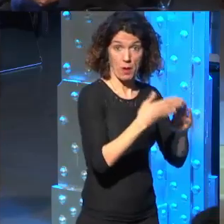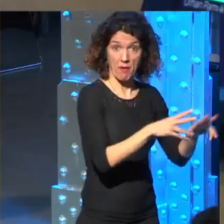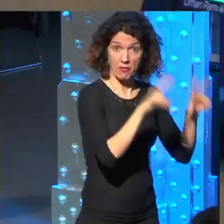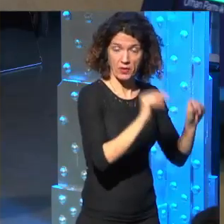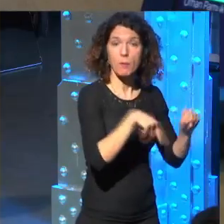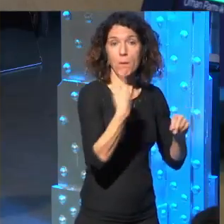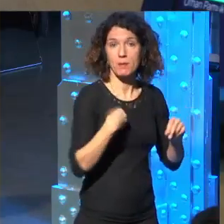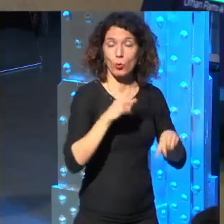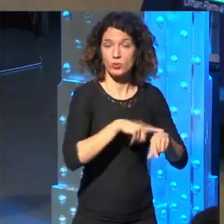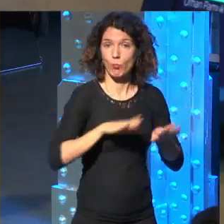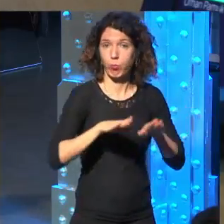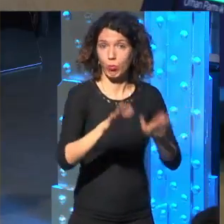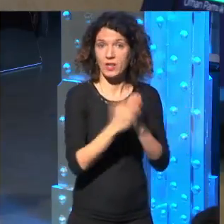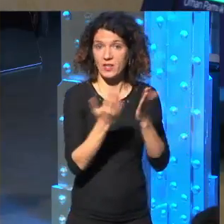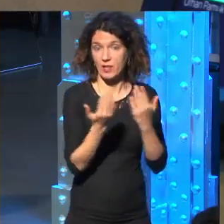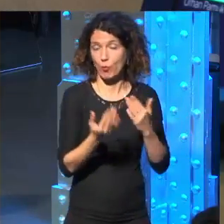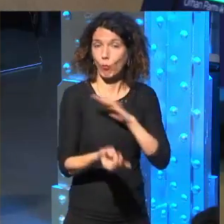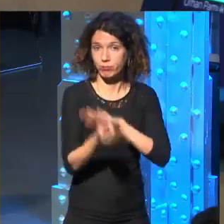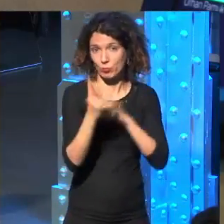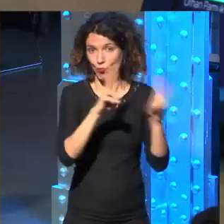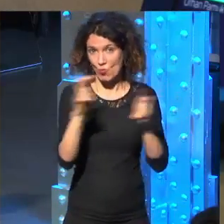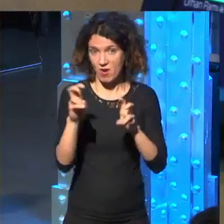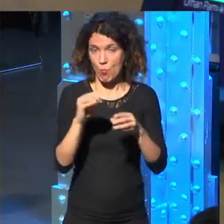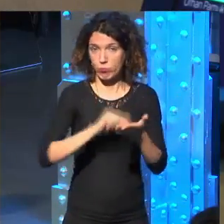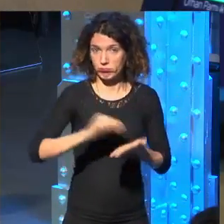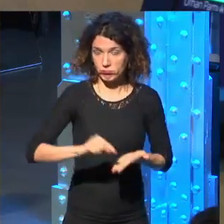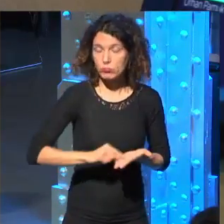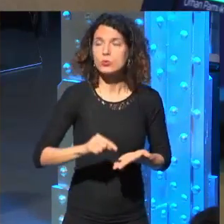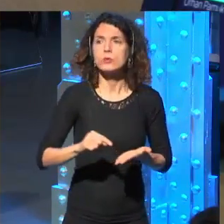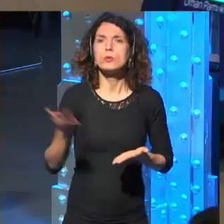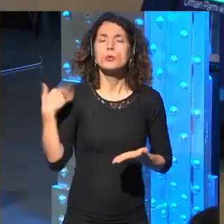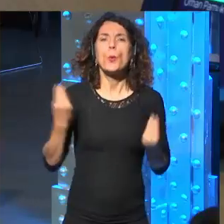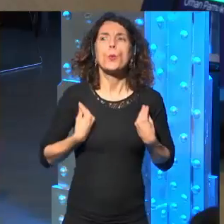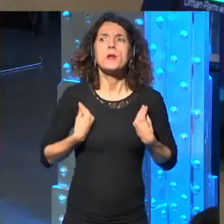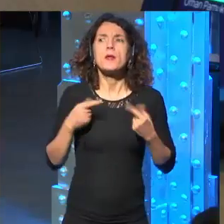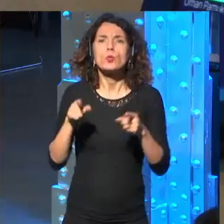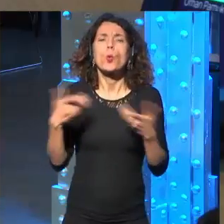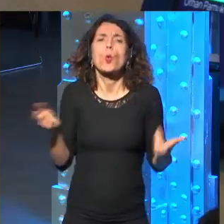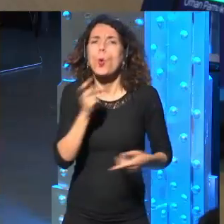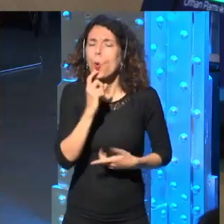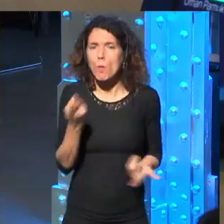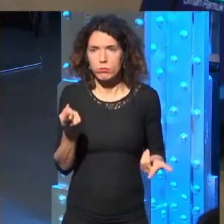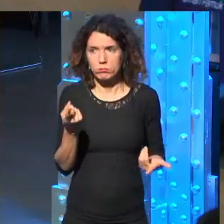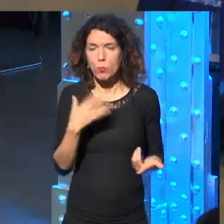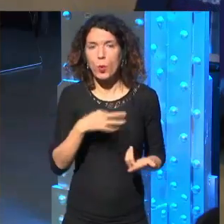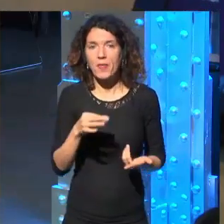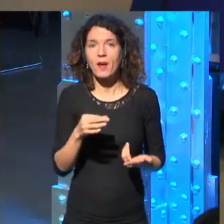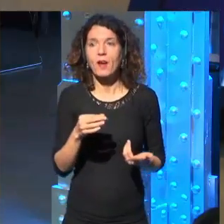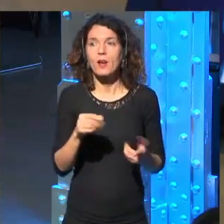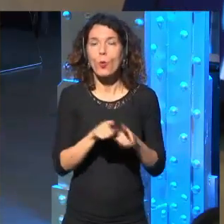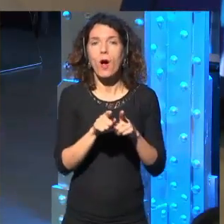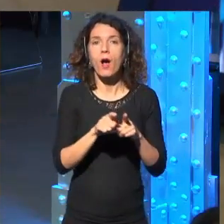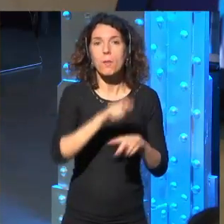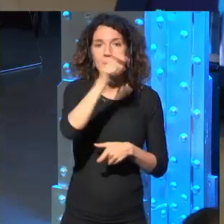How did you meet with all those people? The man who